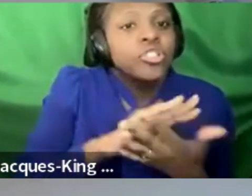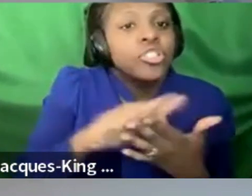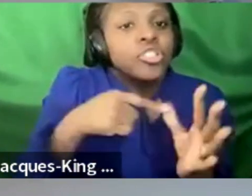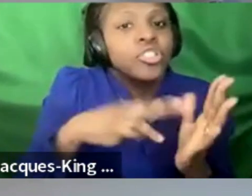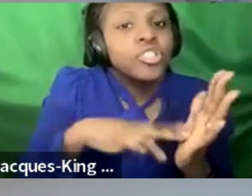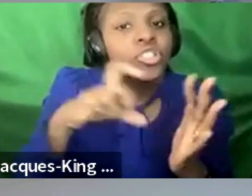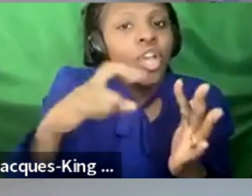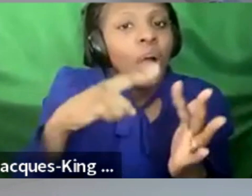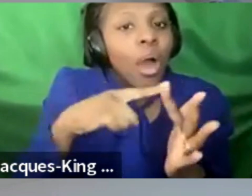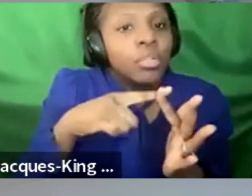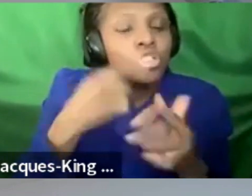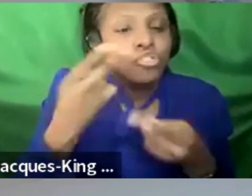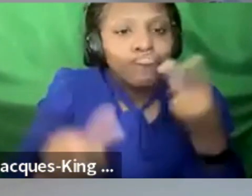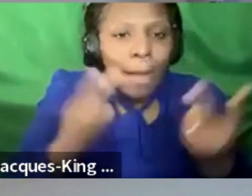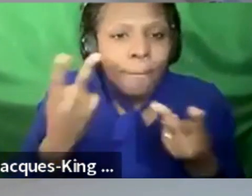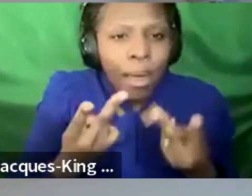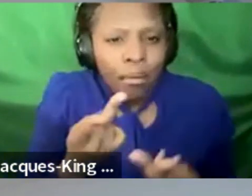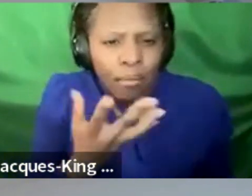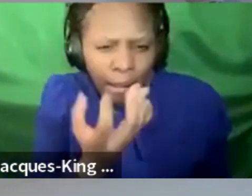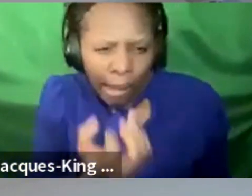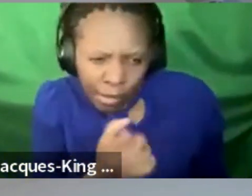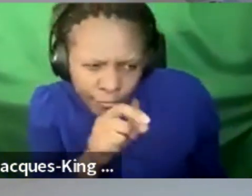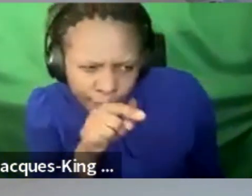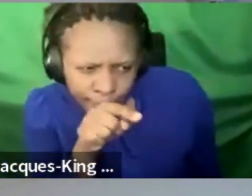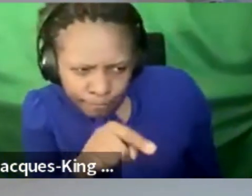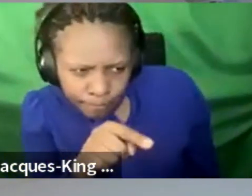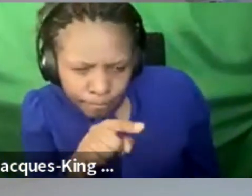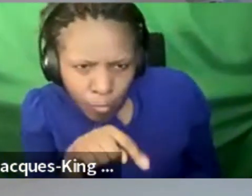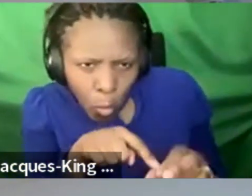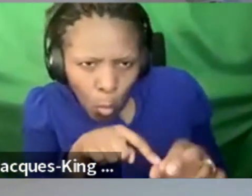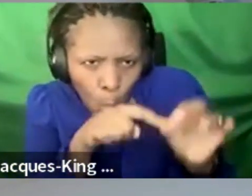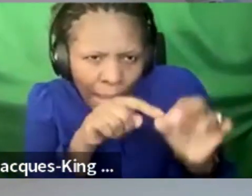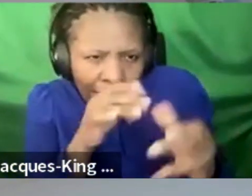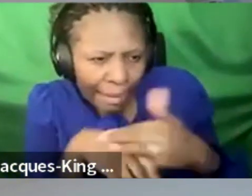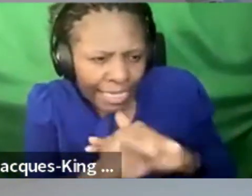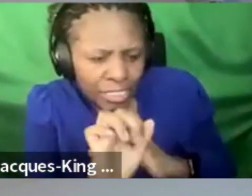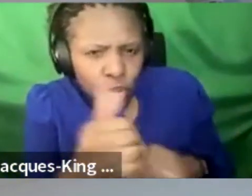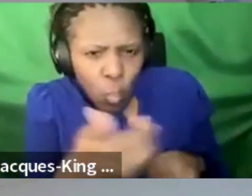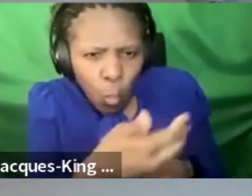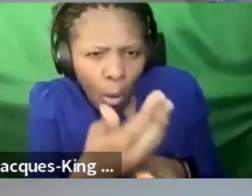Chance the Rapper, right? I mean, he has to code his queerness in his work,